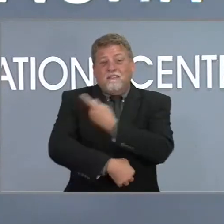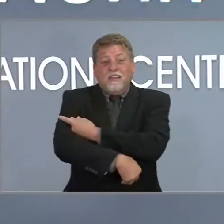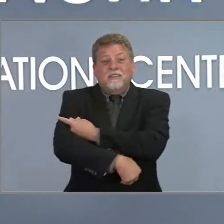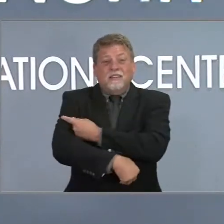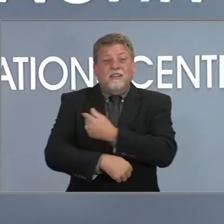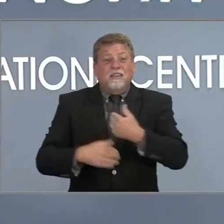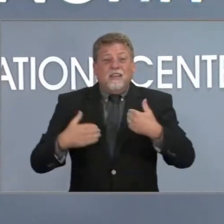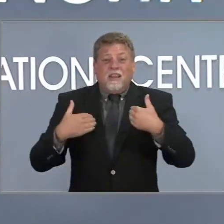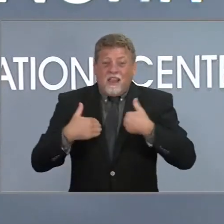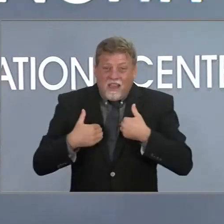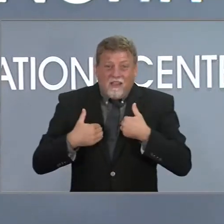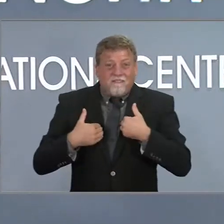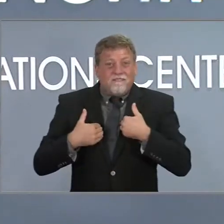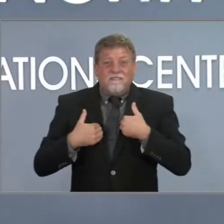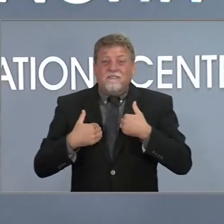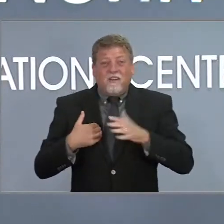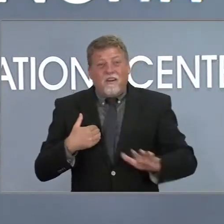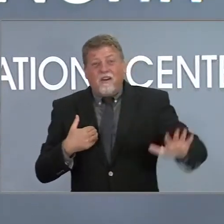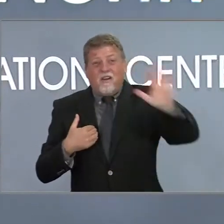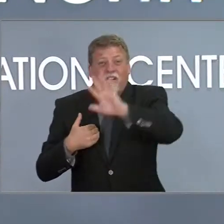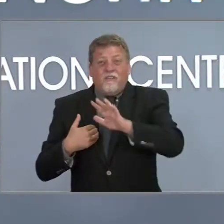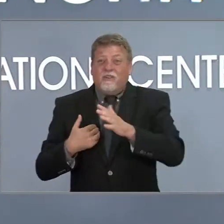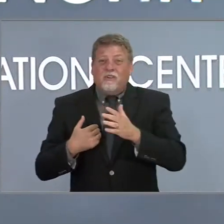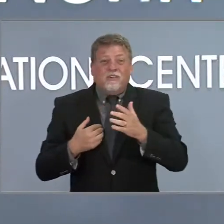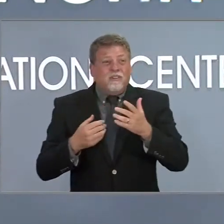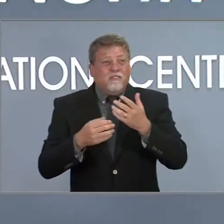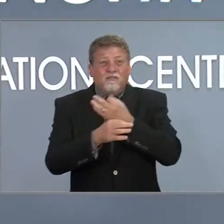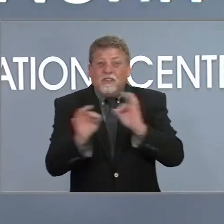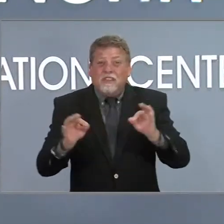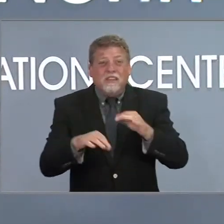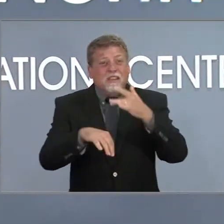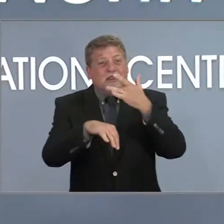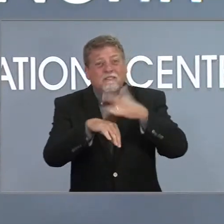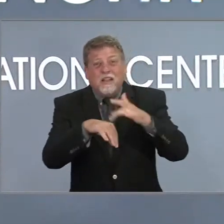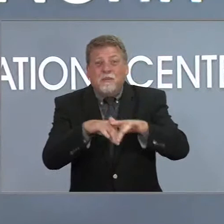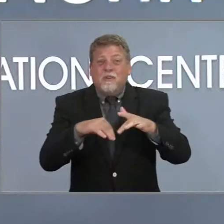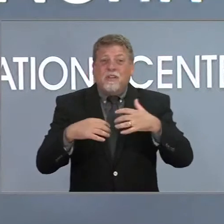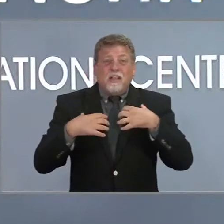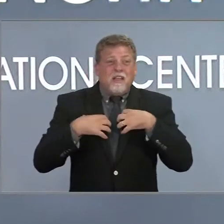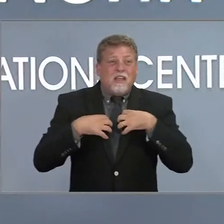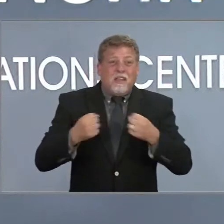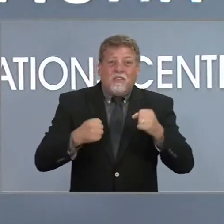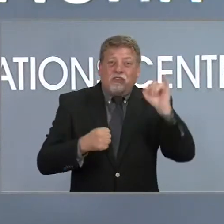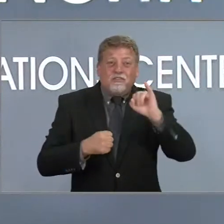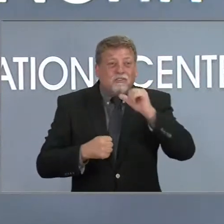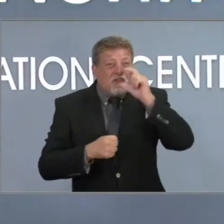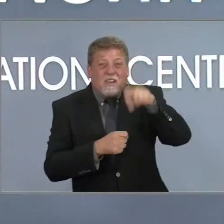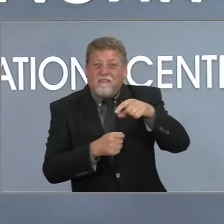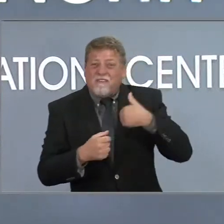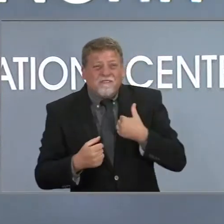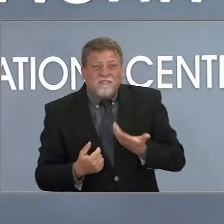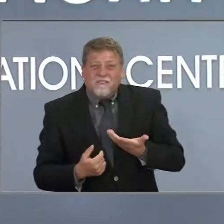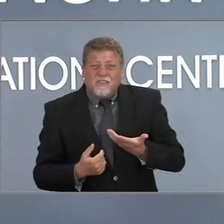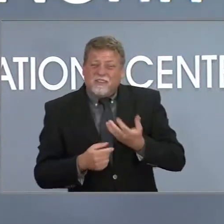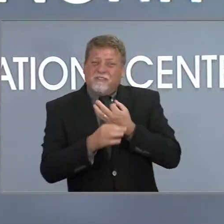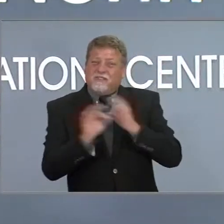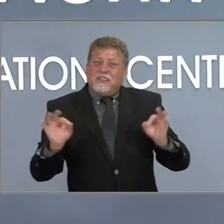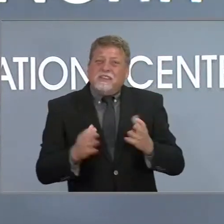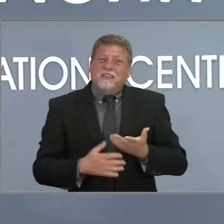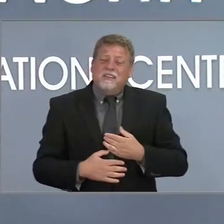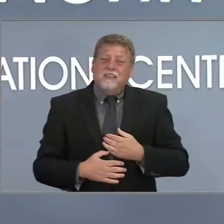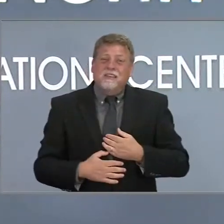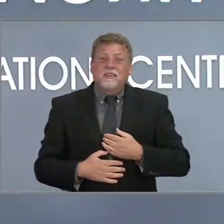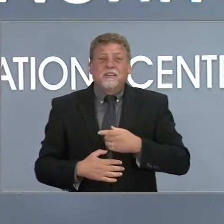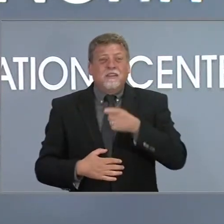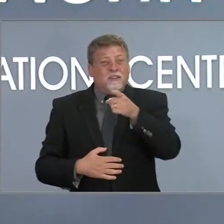state, regardless of whether you have health insurance. They are absolutely free. If you're still unsure about getting